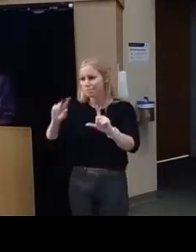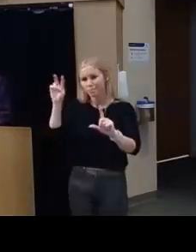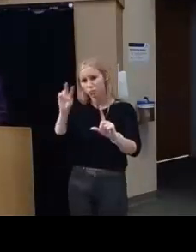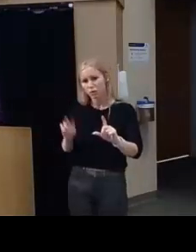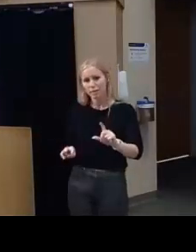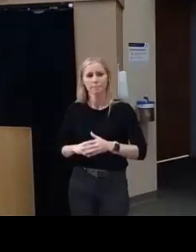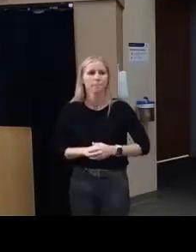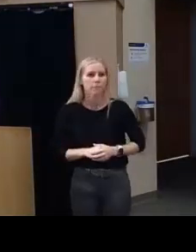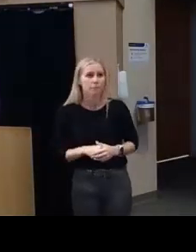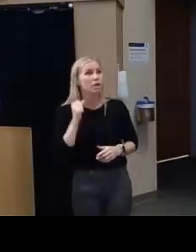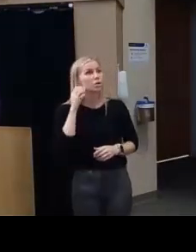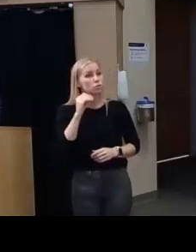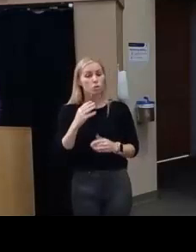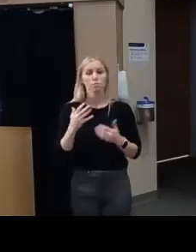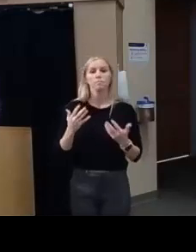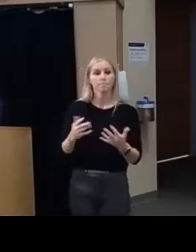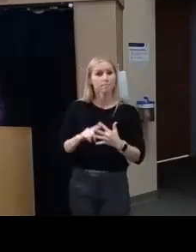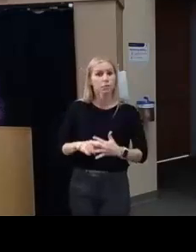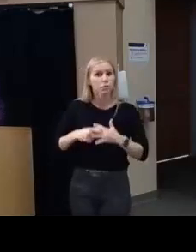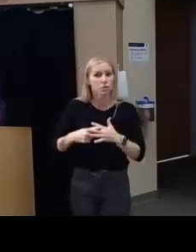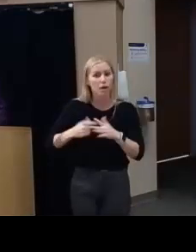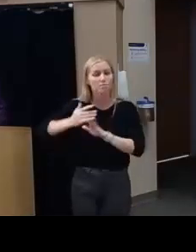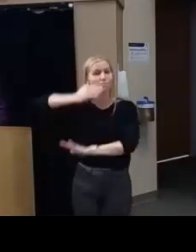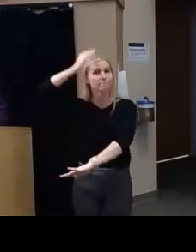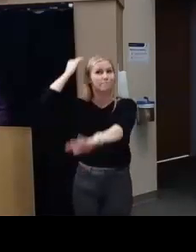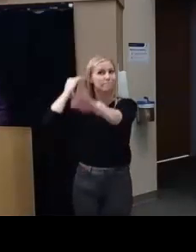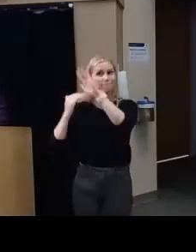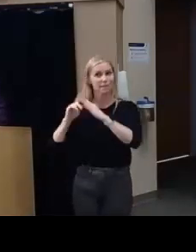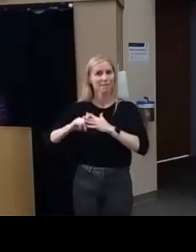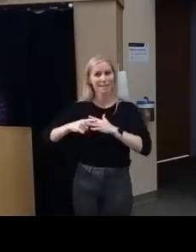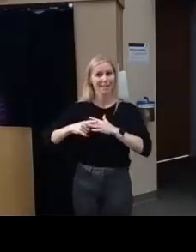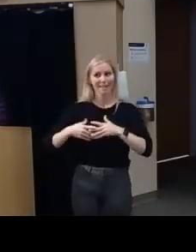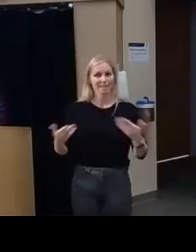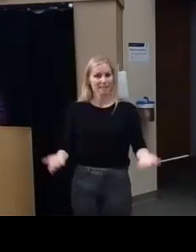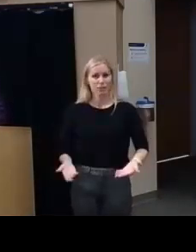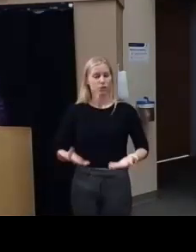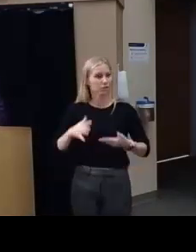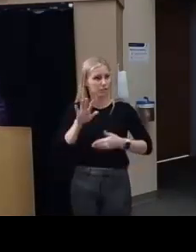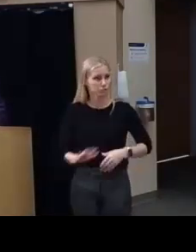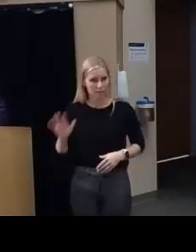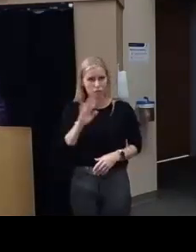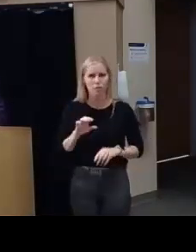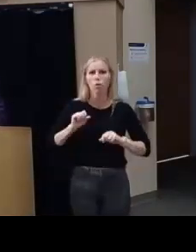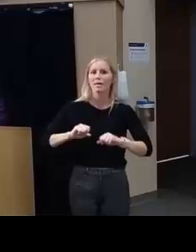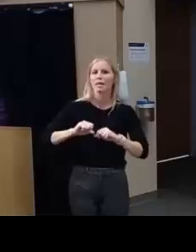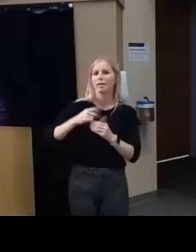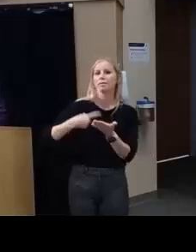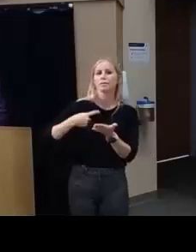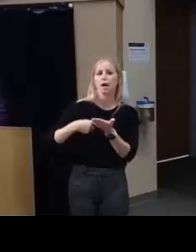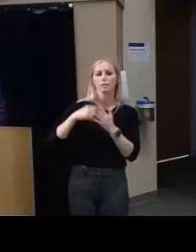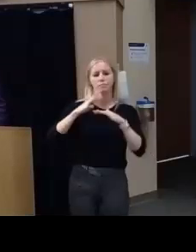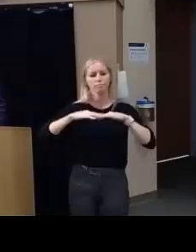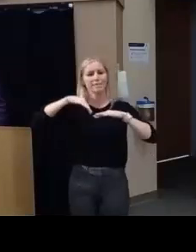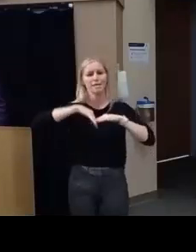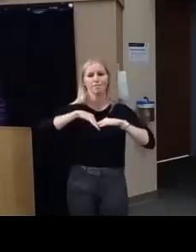So to start at the very beginning in our region, we can talk about Native American approaches